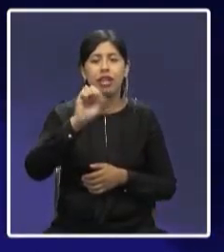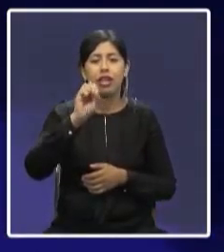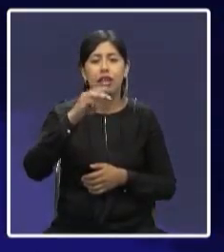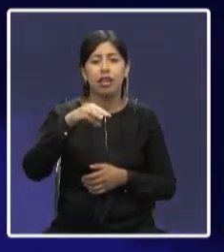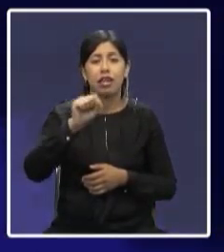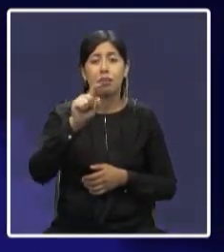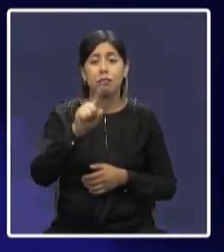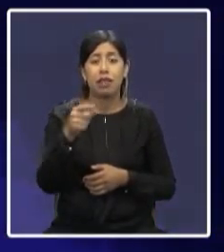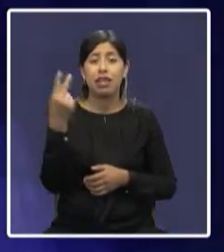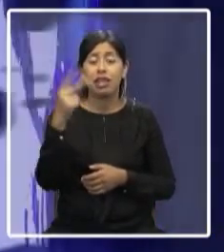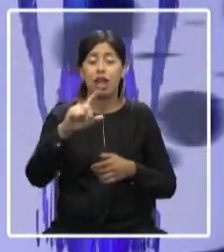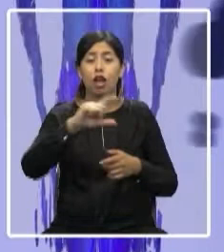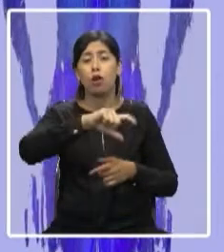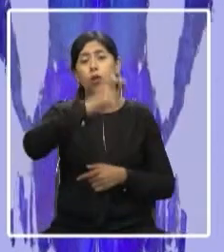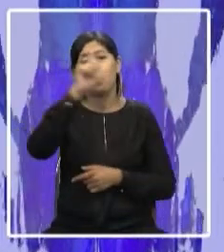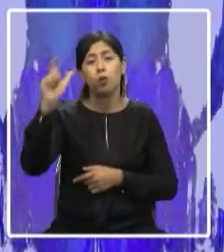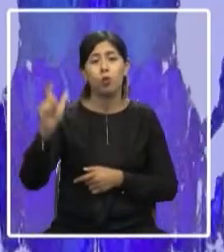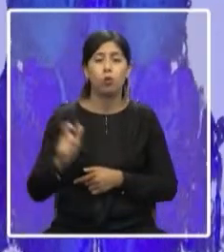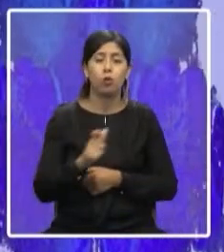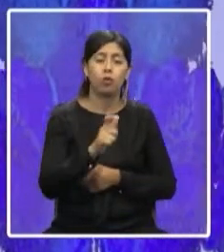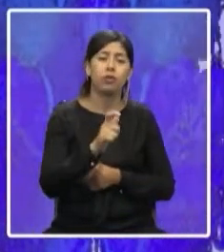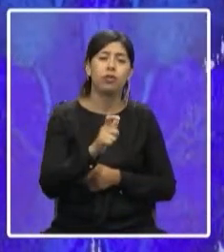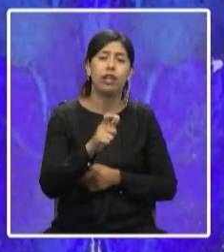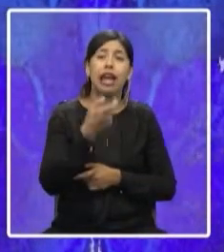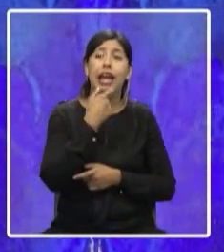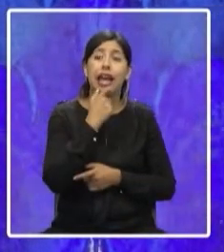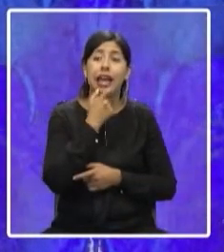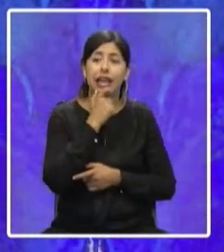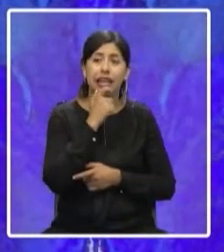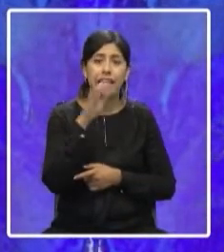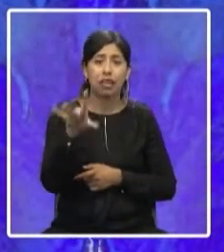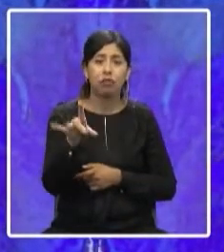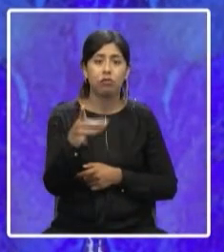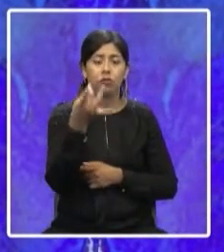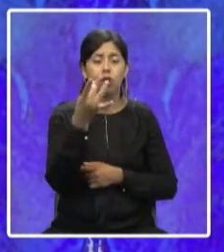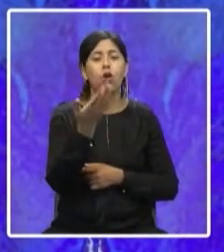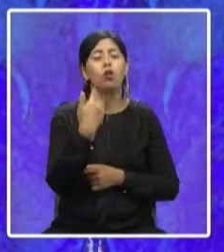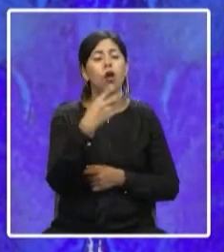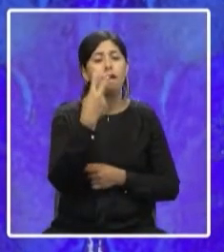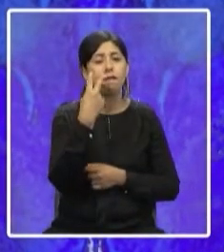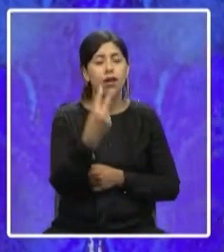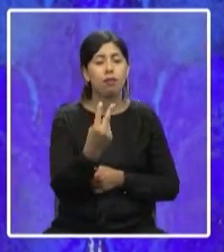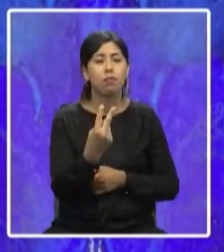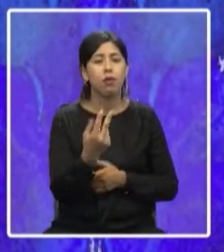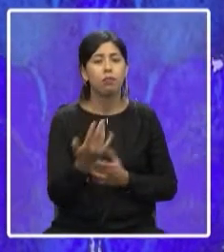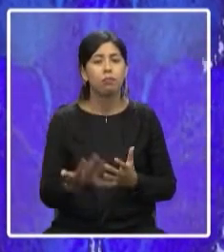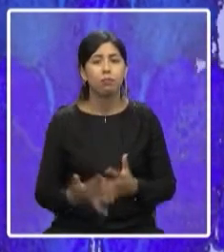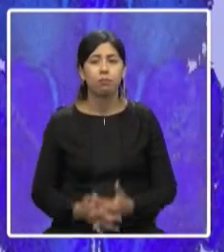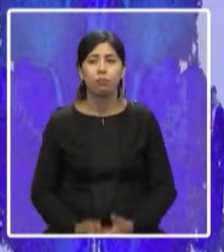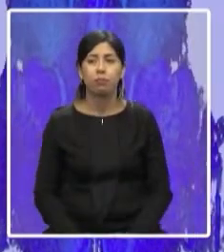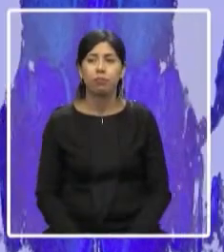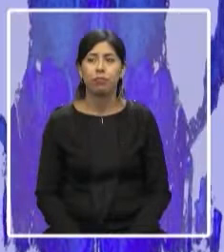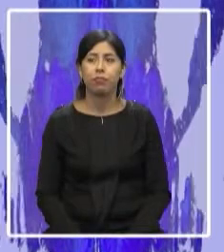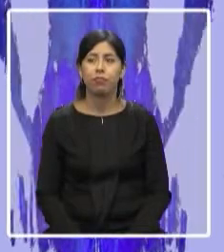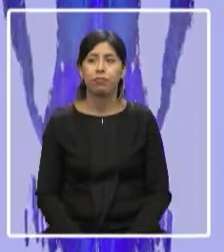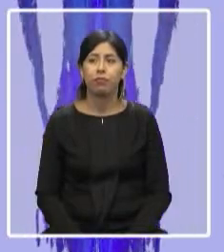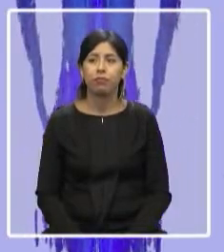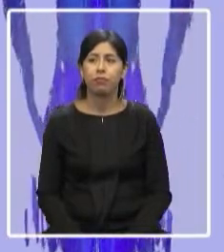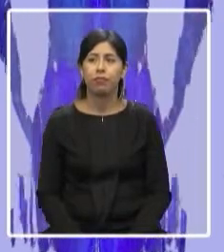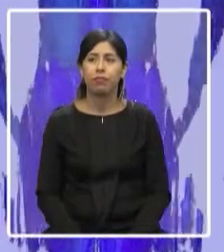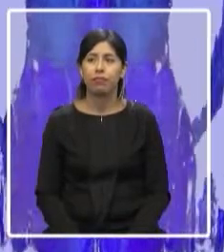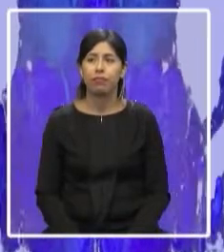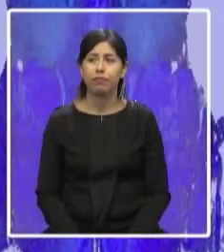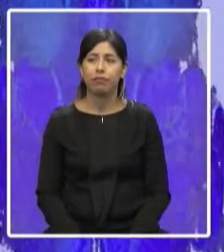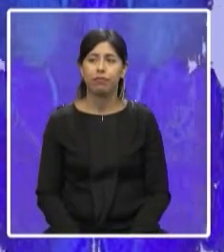and you can see in books, in the English language, you can see that as these titles enter the Census Bureau classification, we also see them appearing